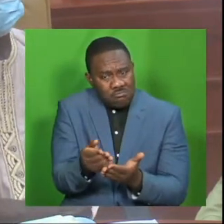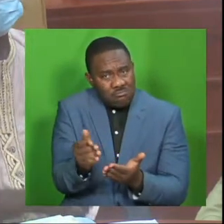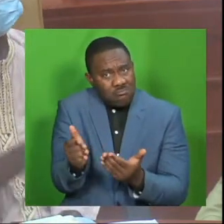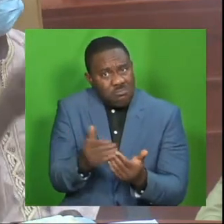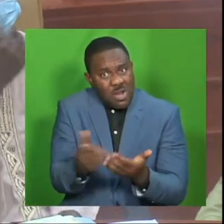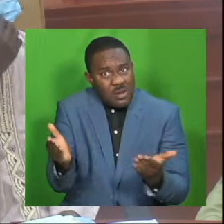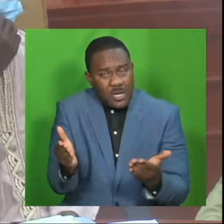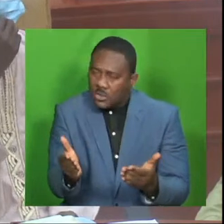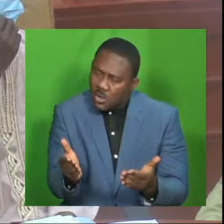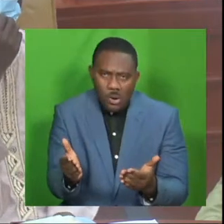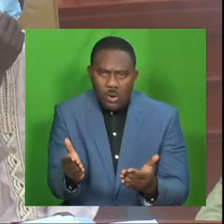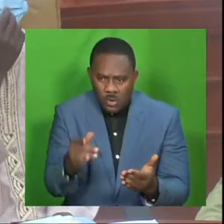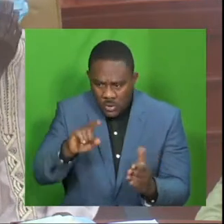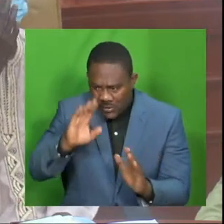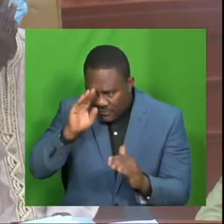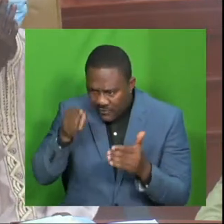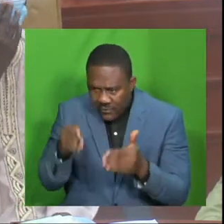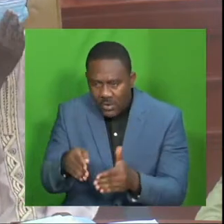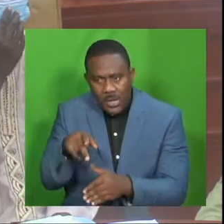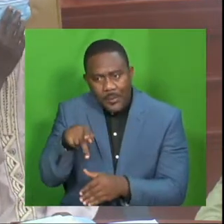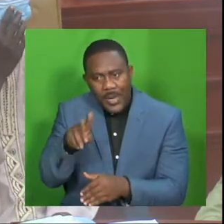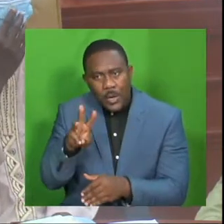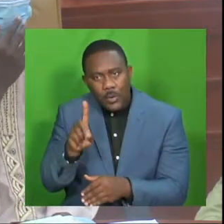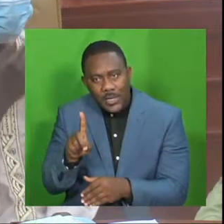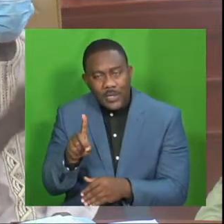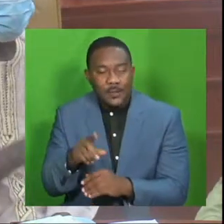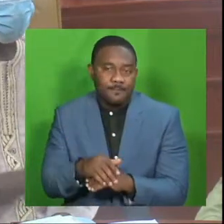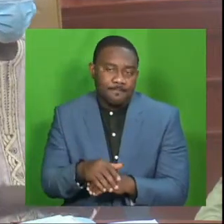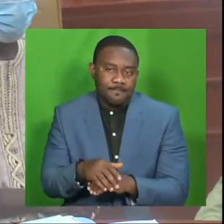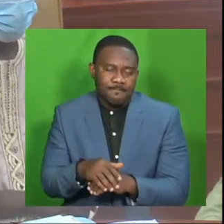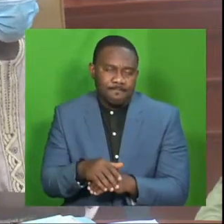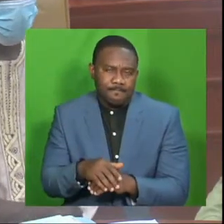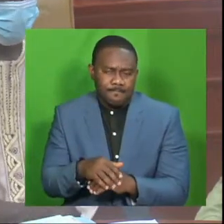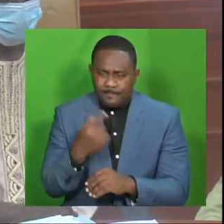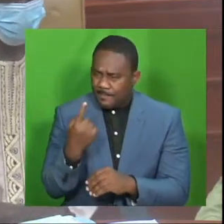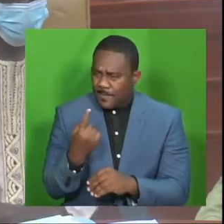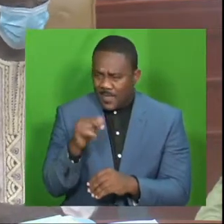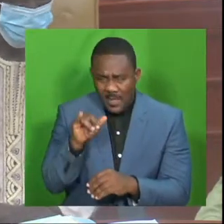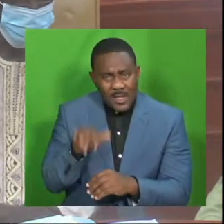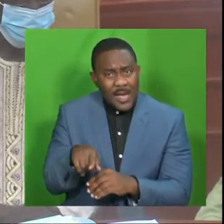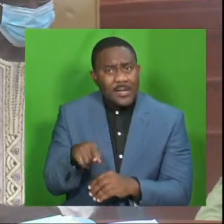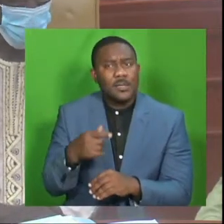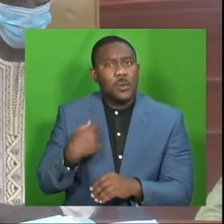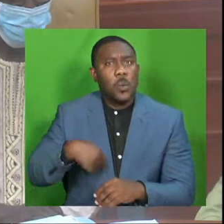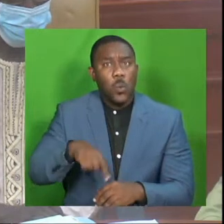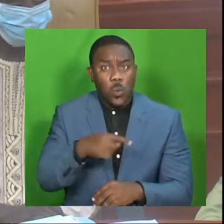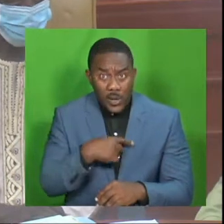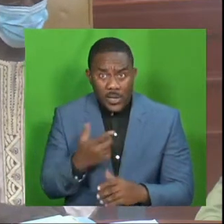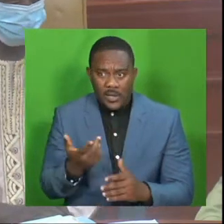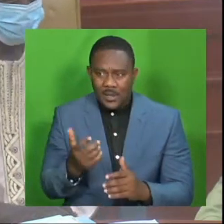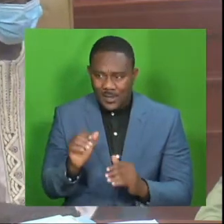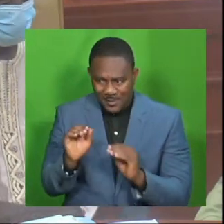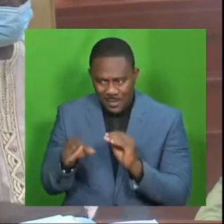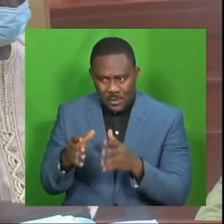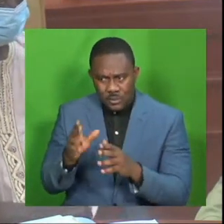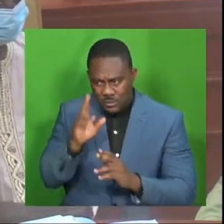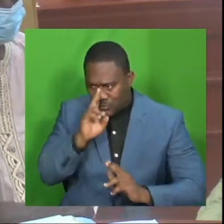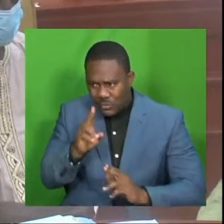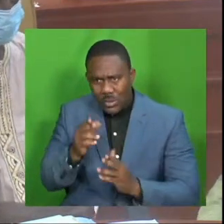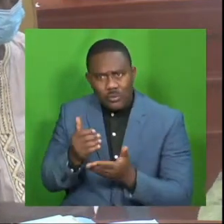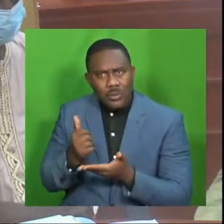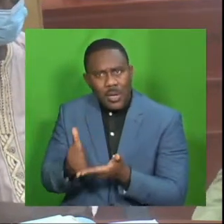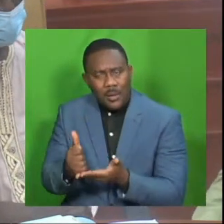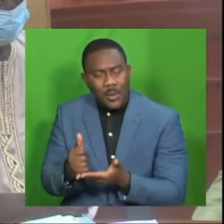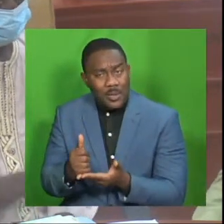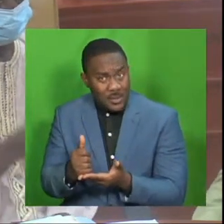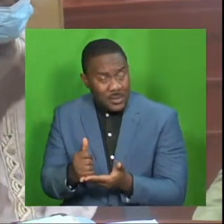for the benefit of people with disability. It is only this way that we can, as a country, contribute in a little way